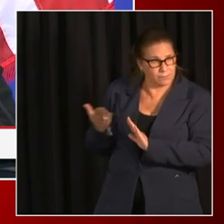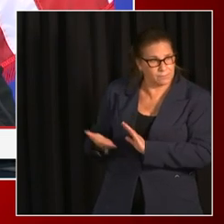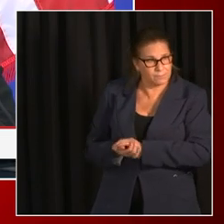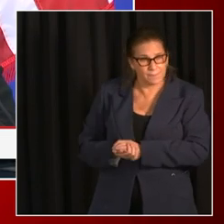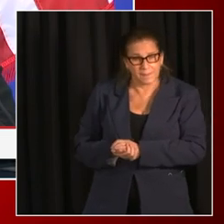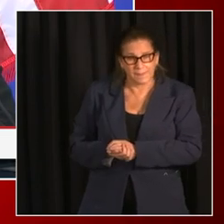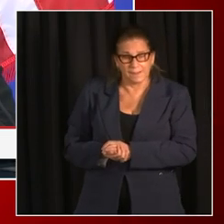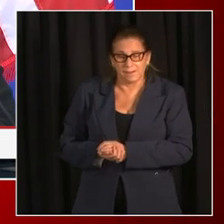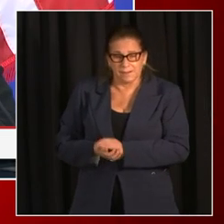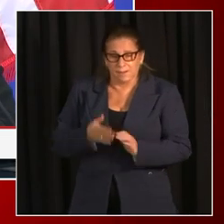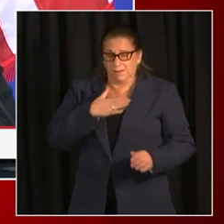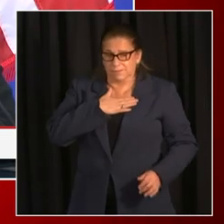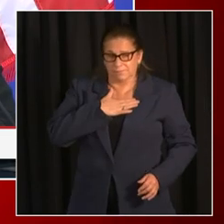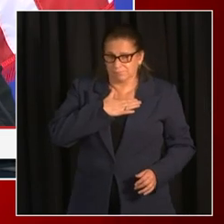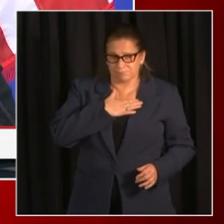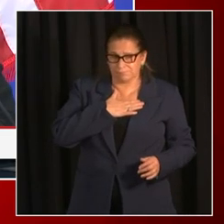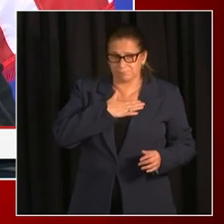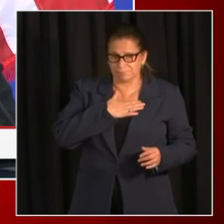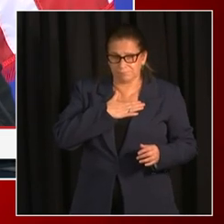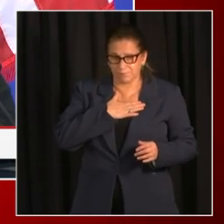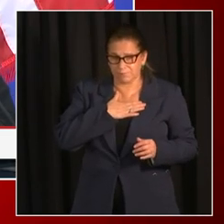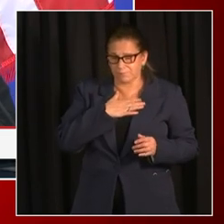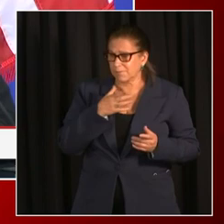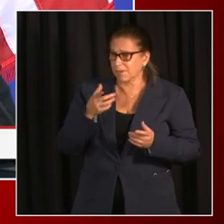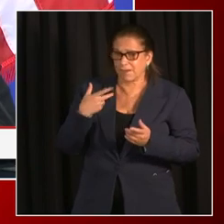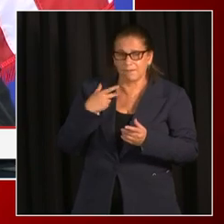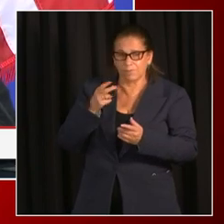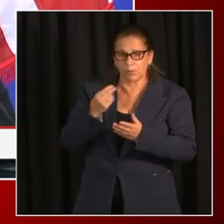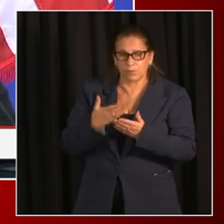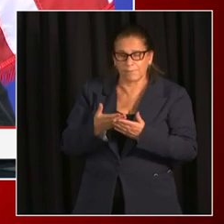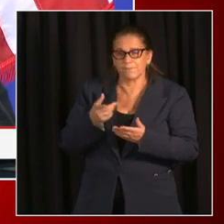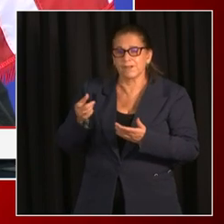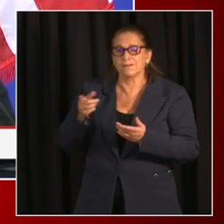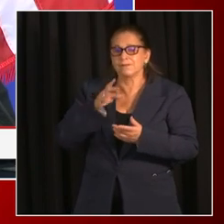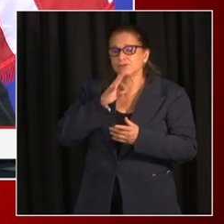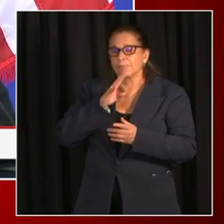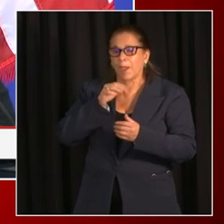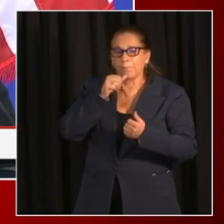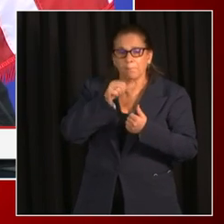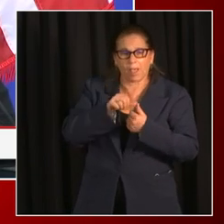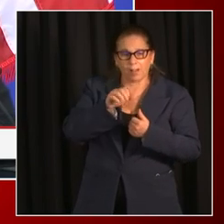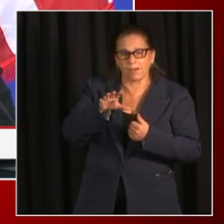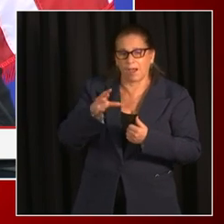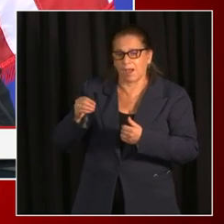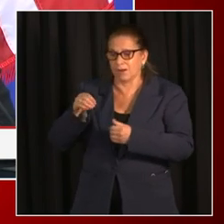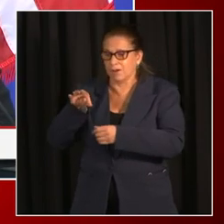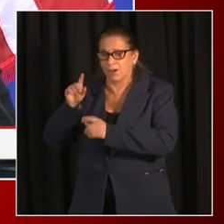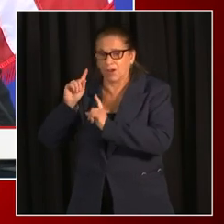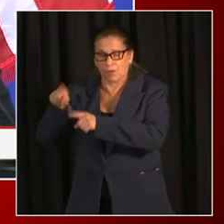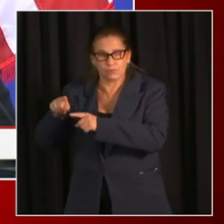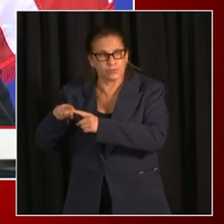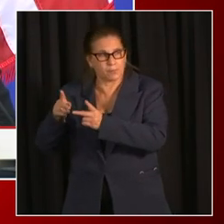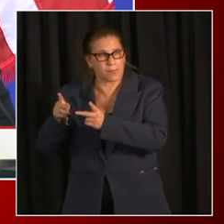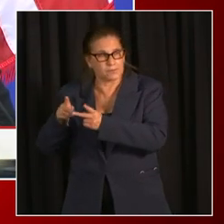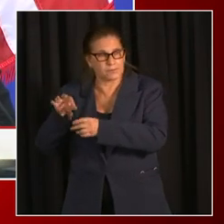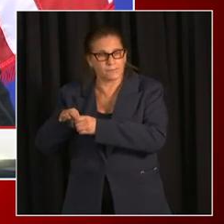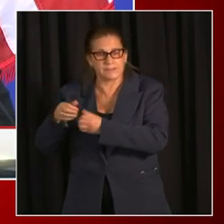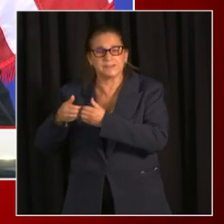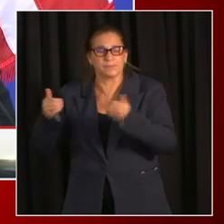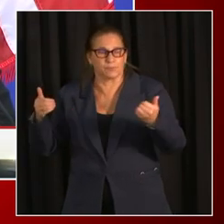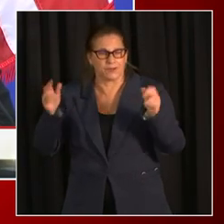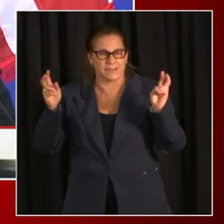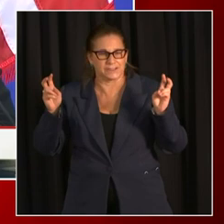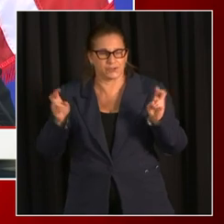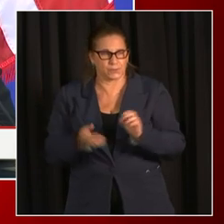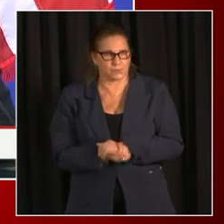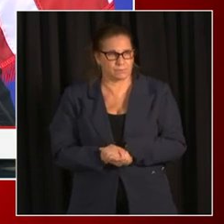members don't proofread the mail. That's the operations issue. And I don't want to make light of it because it's a